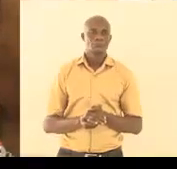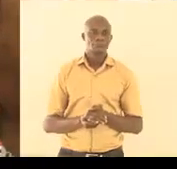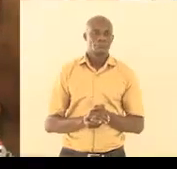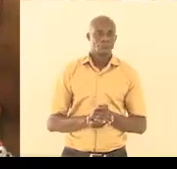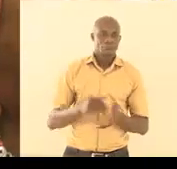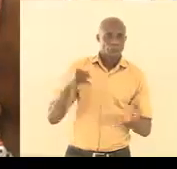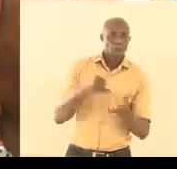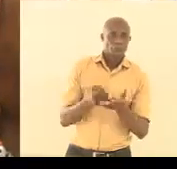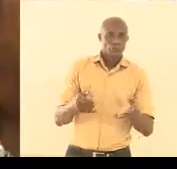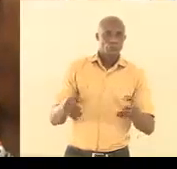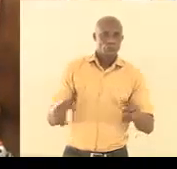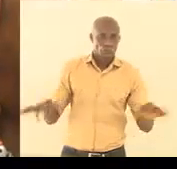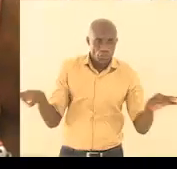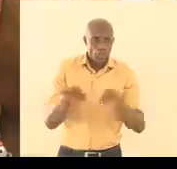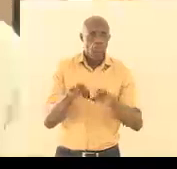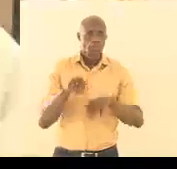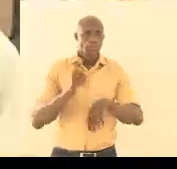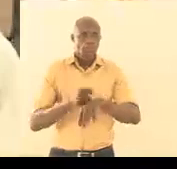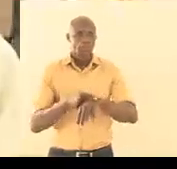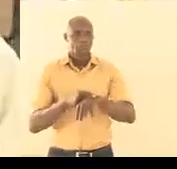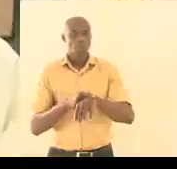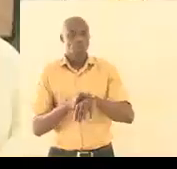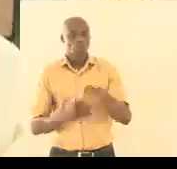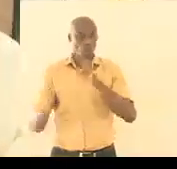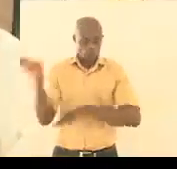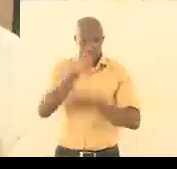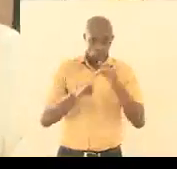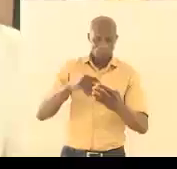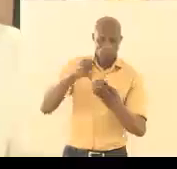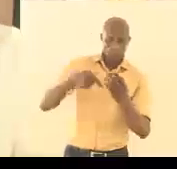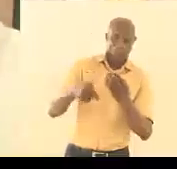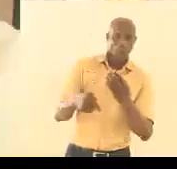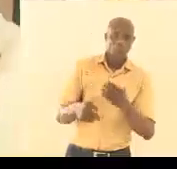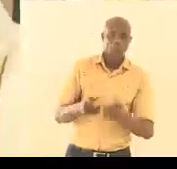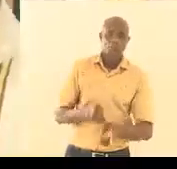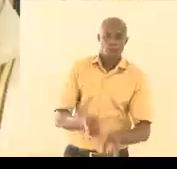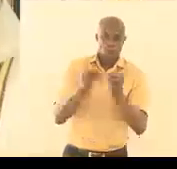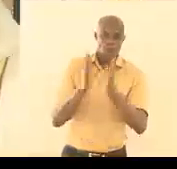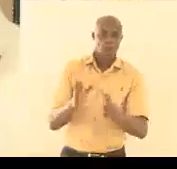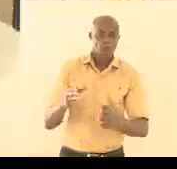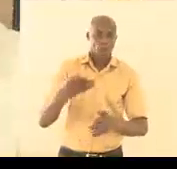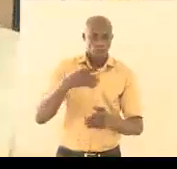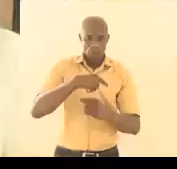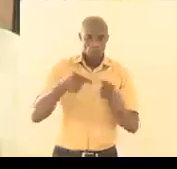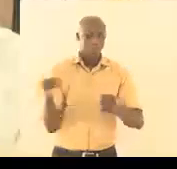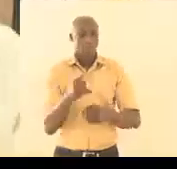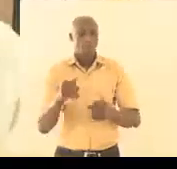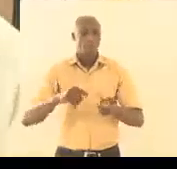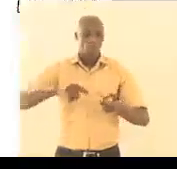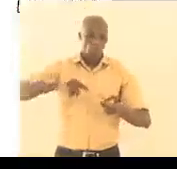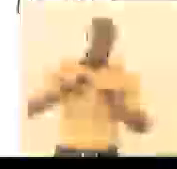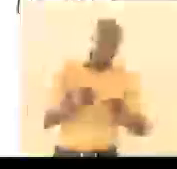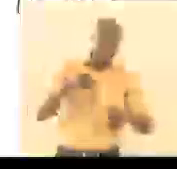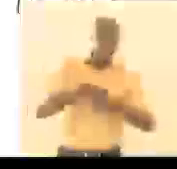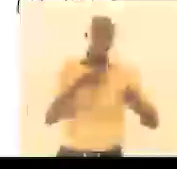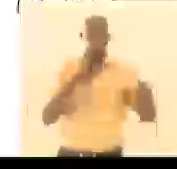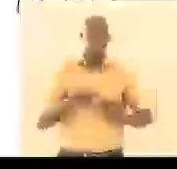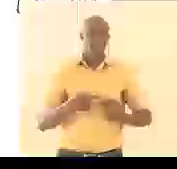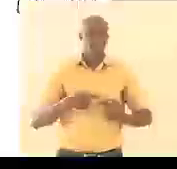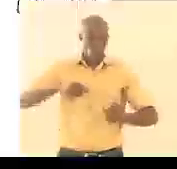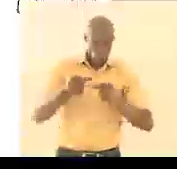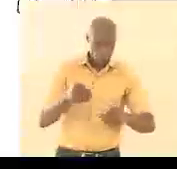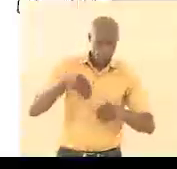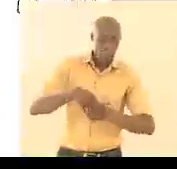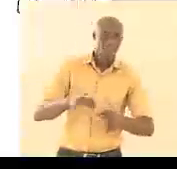In the most critical moment of crisis among his disciples, when they were wounded in heart and wounded